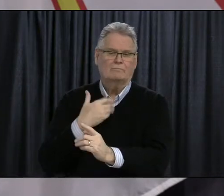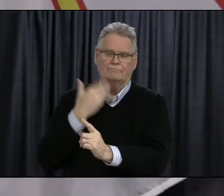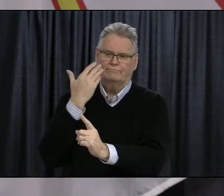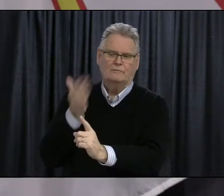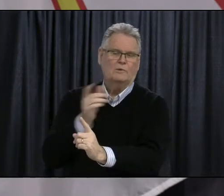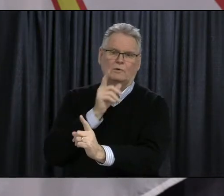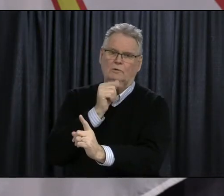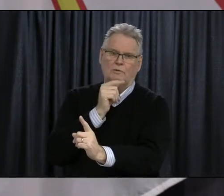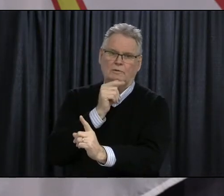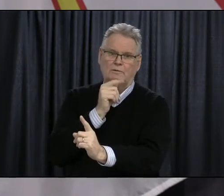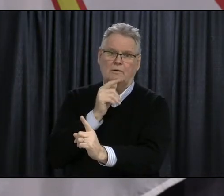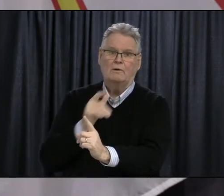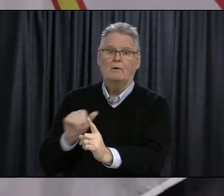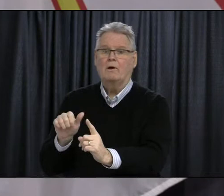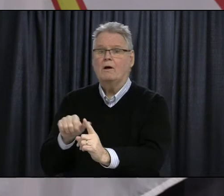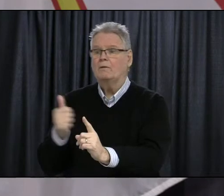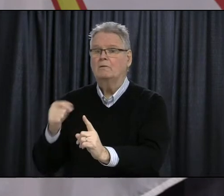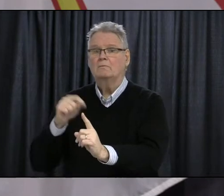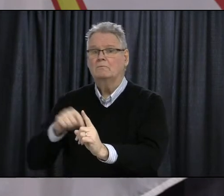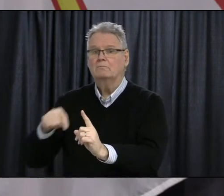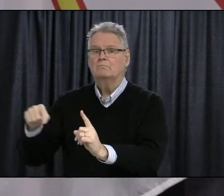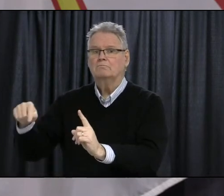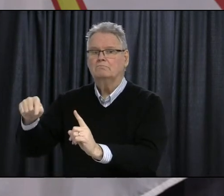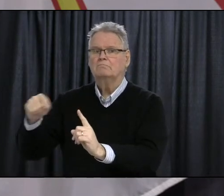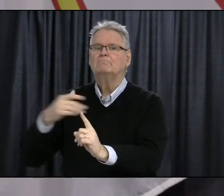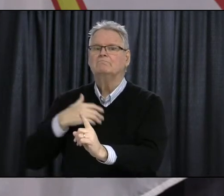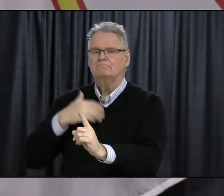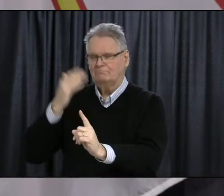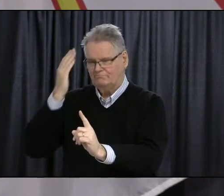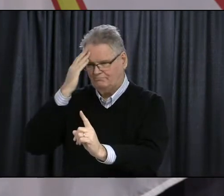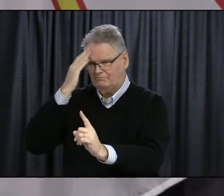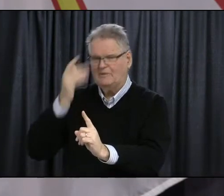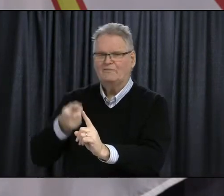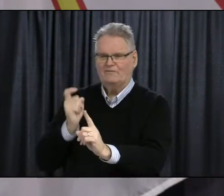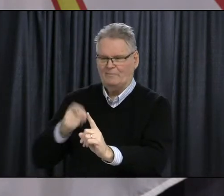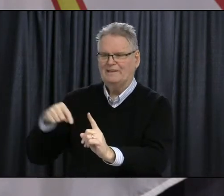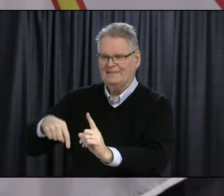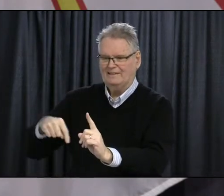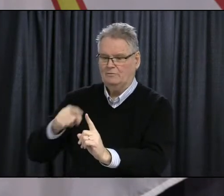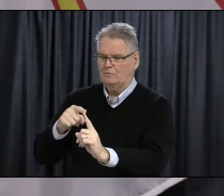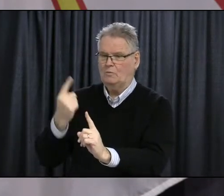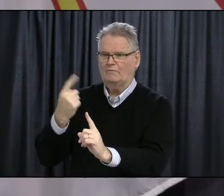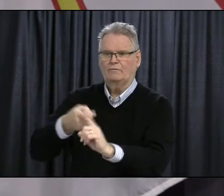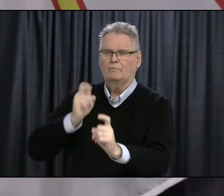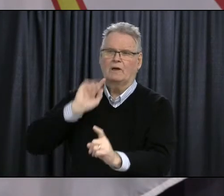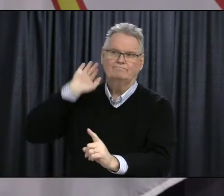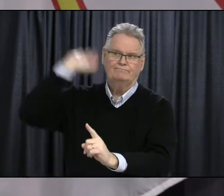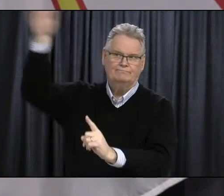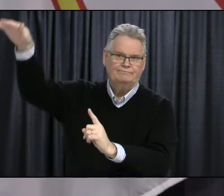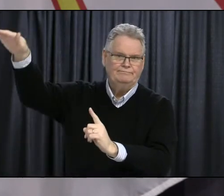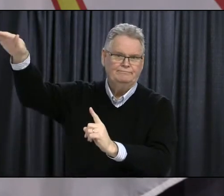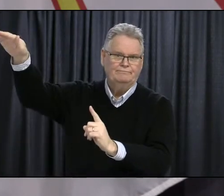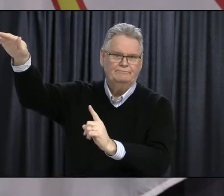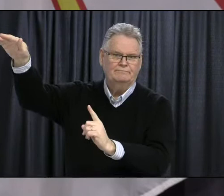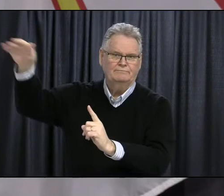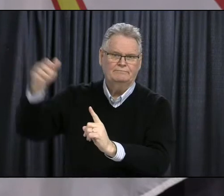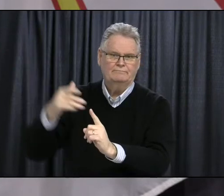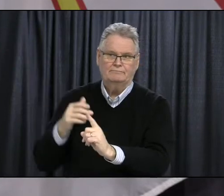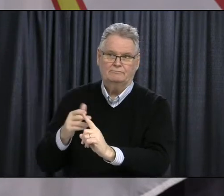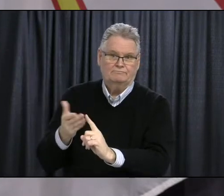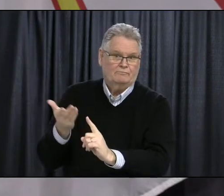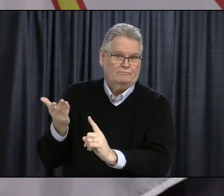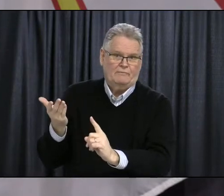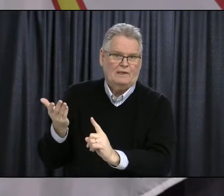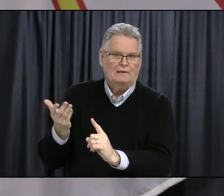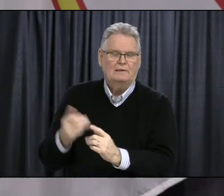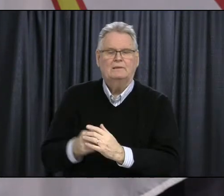watching things closely. We're trying to see how broad the spread is here. We may be lucky enough that things are